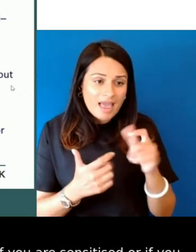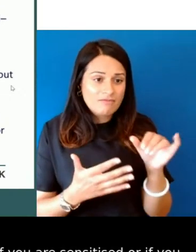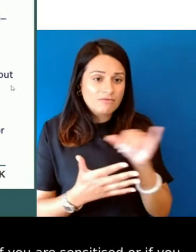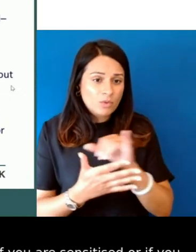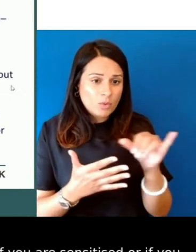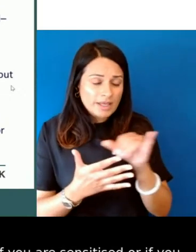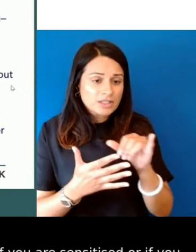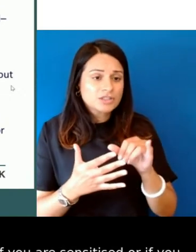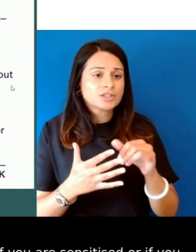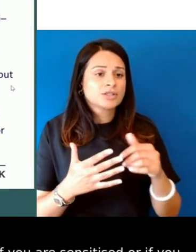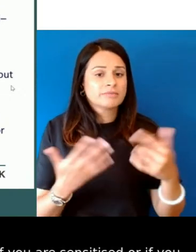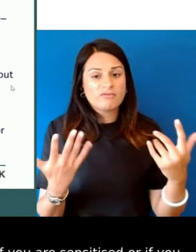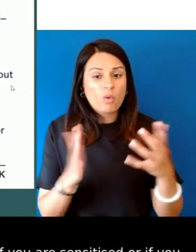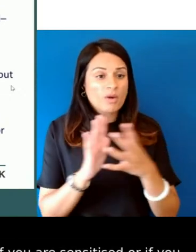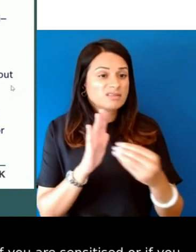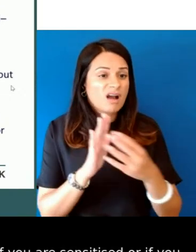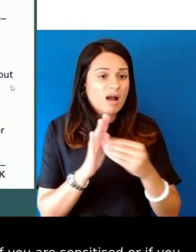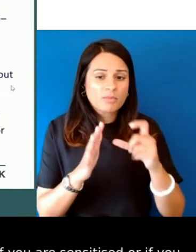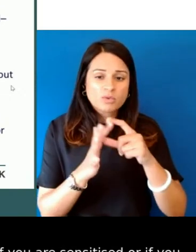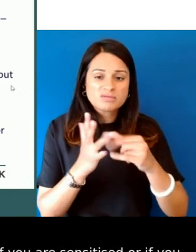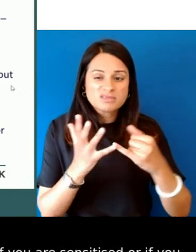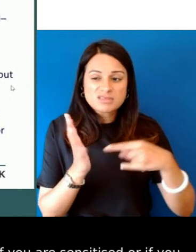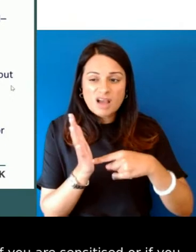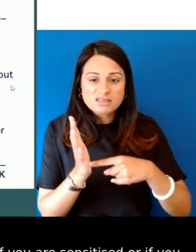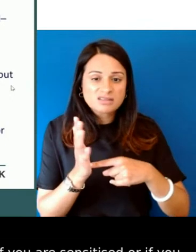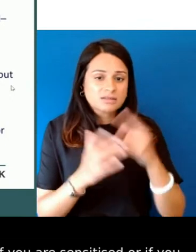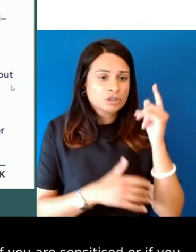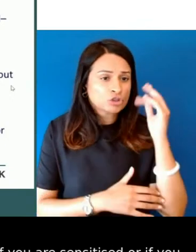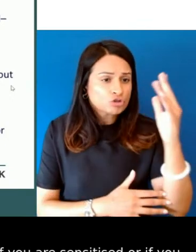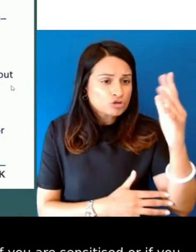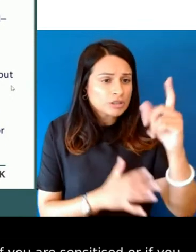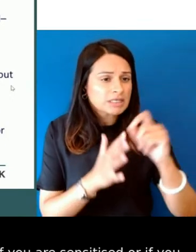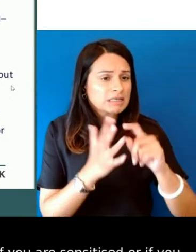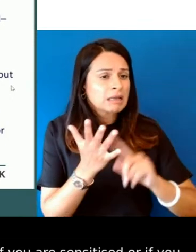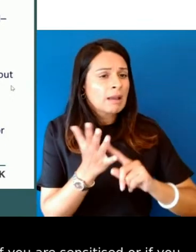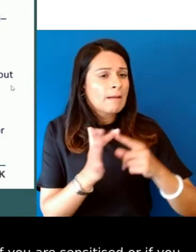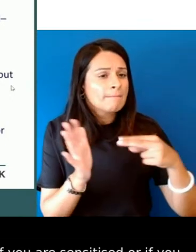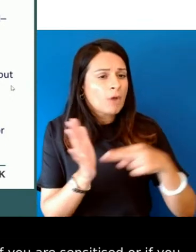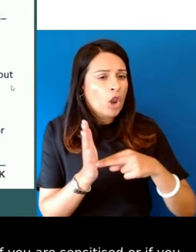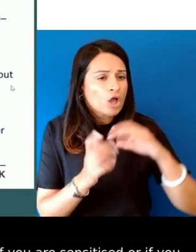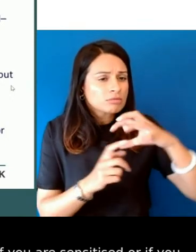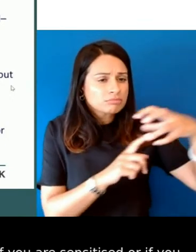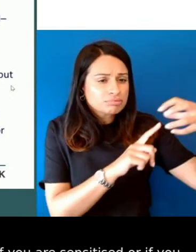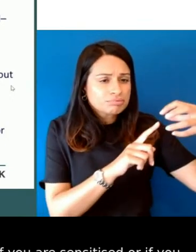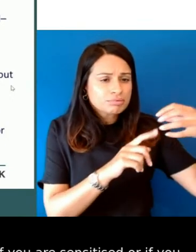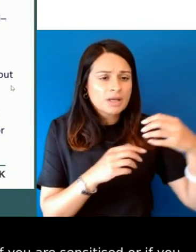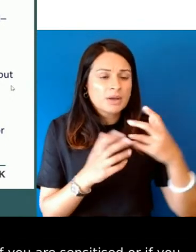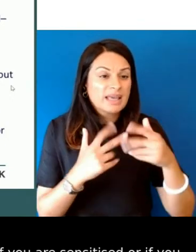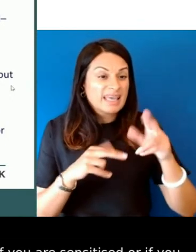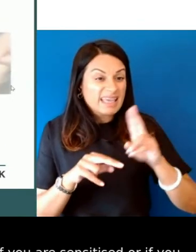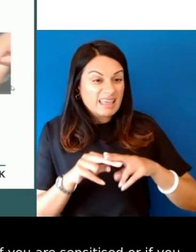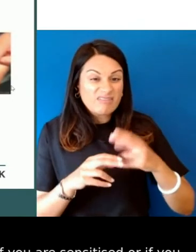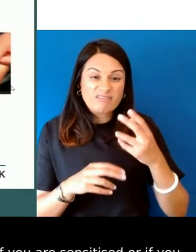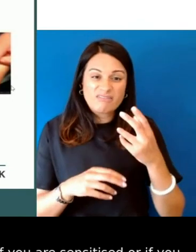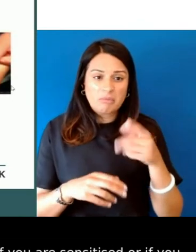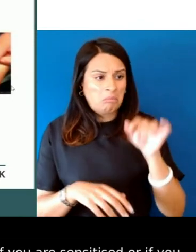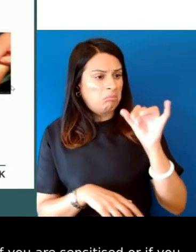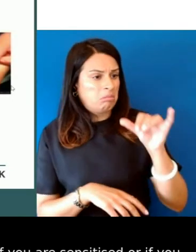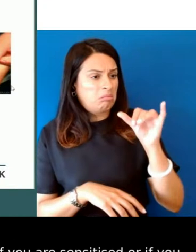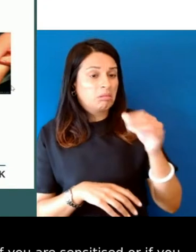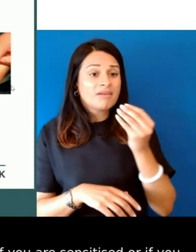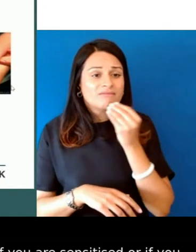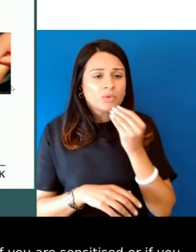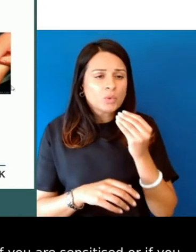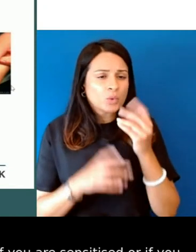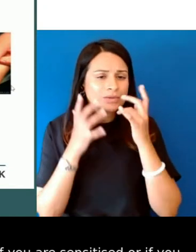do it for house dust mite grass tree pollen that's fine to do a panel of those things if you are suspicious but not for food